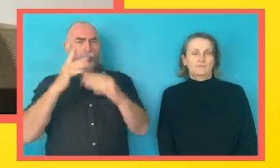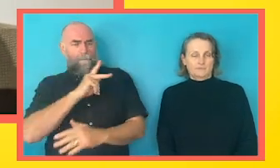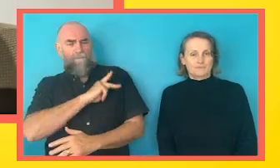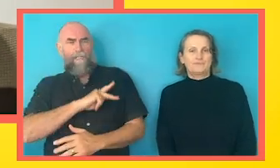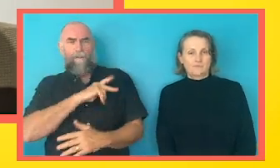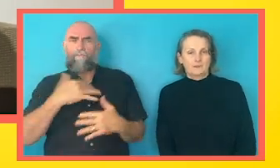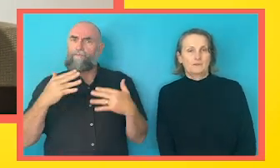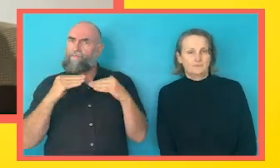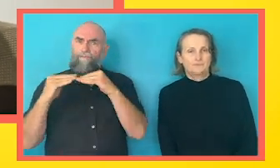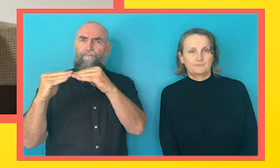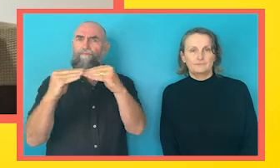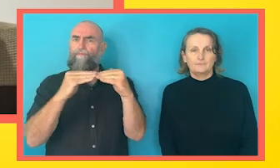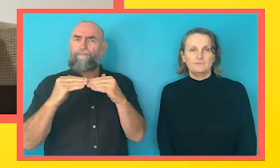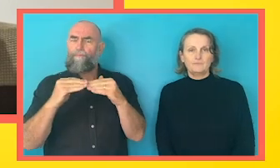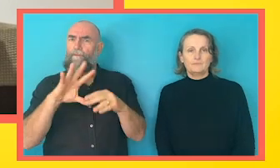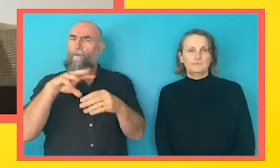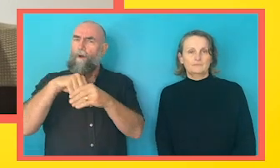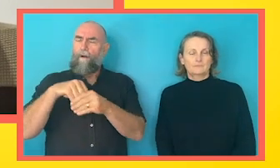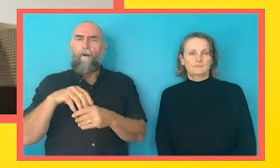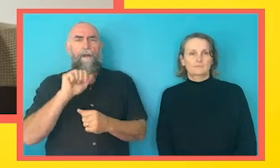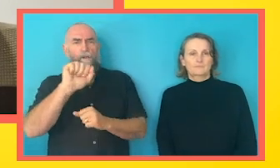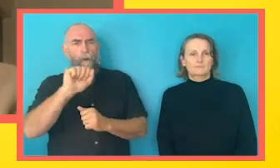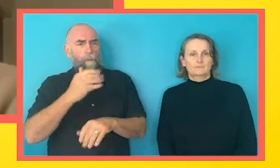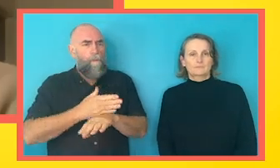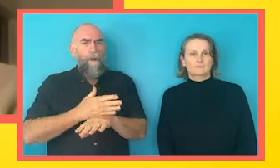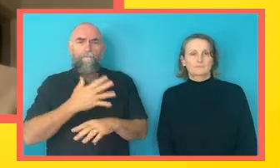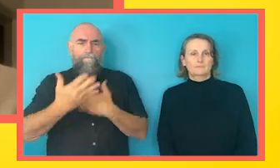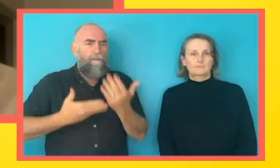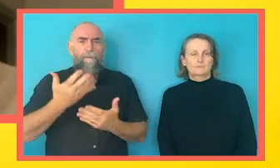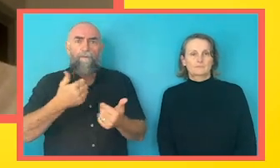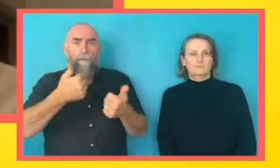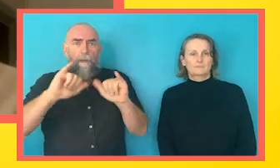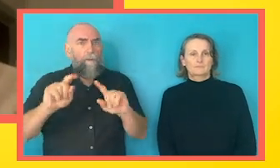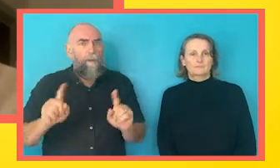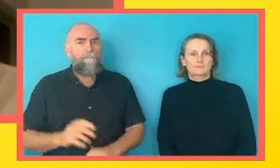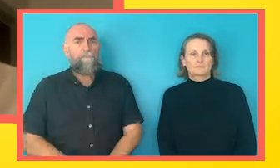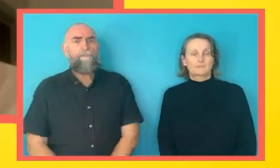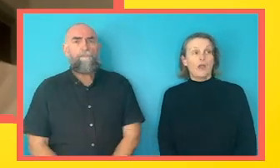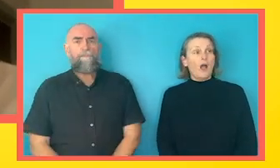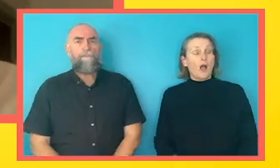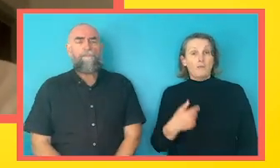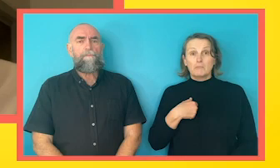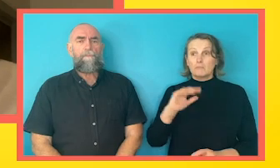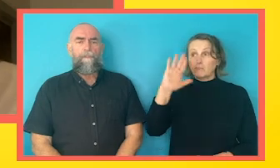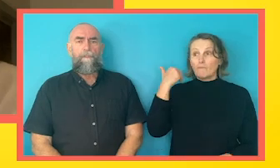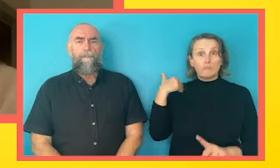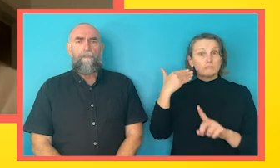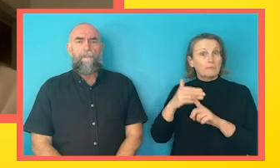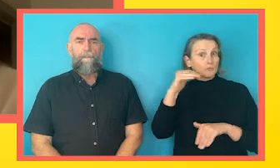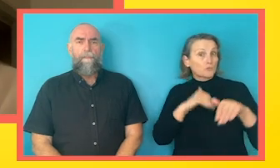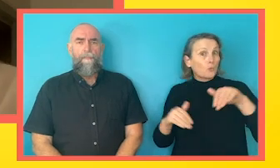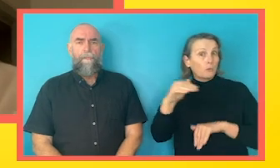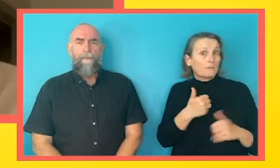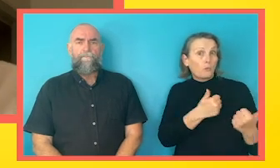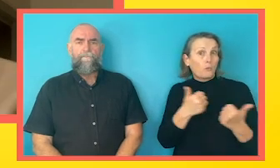professional training environment. How's the form look? I've been swimming well, so that is always a good thing. And